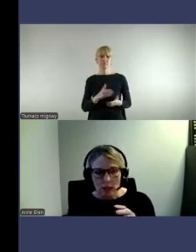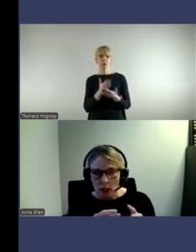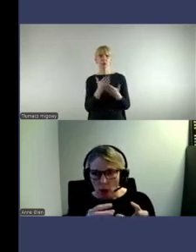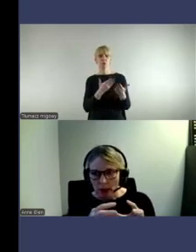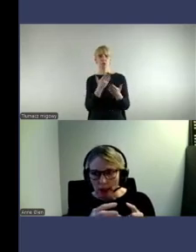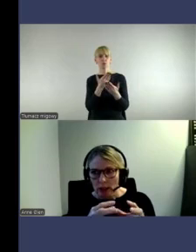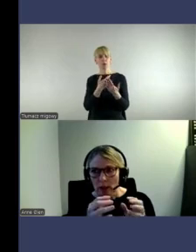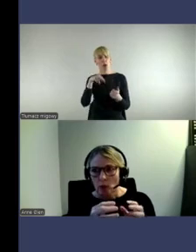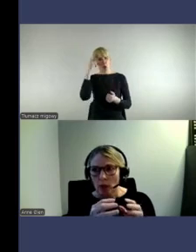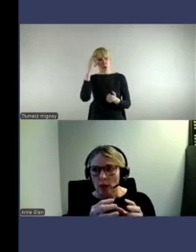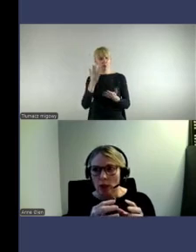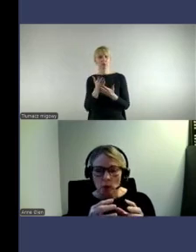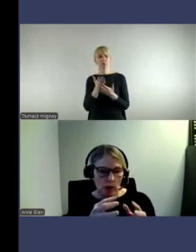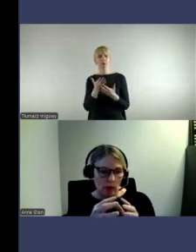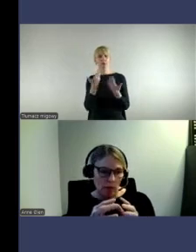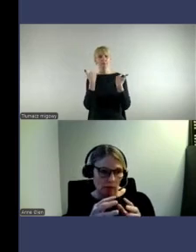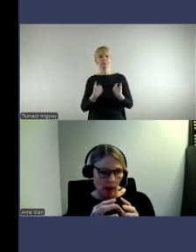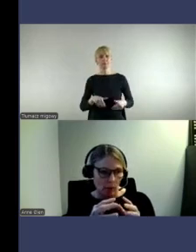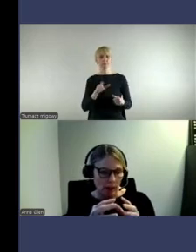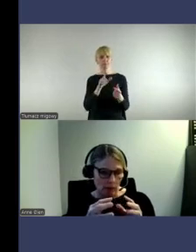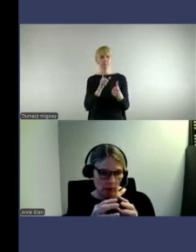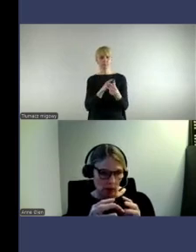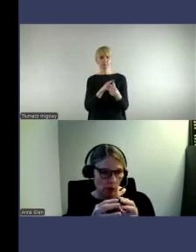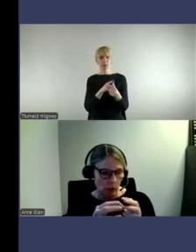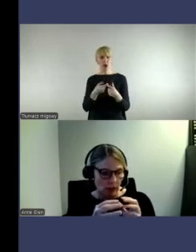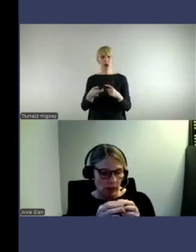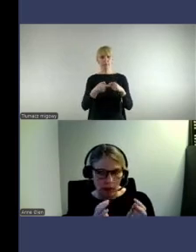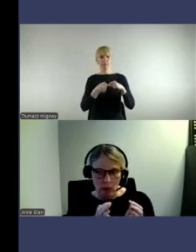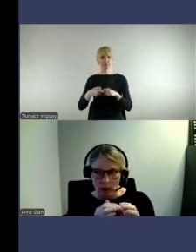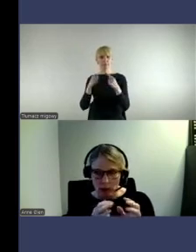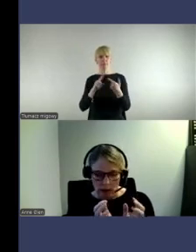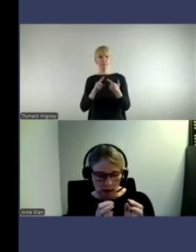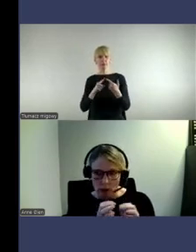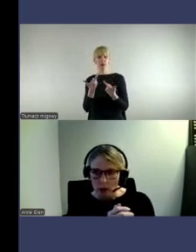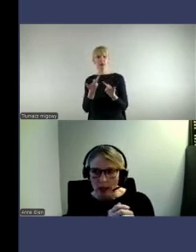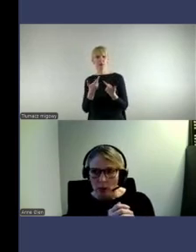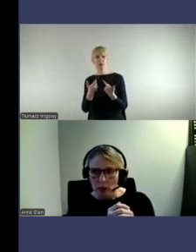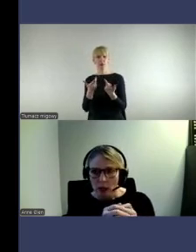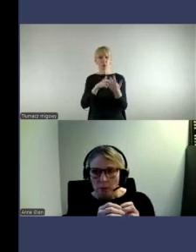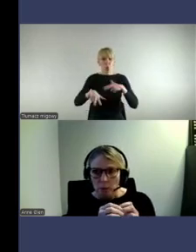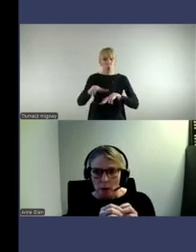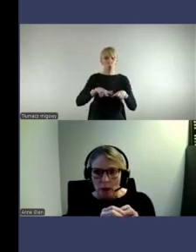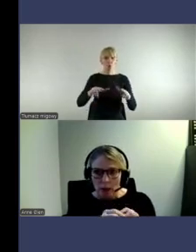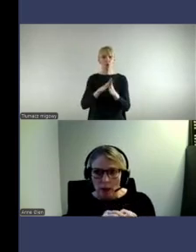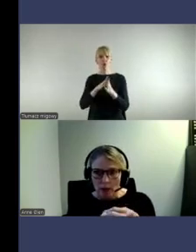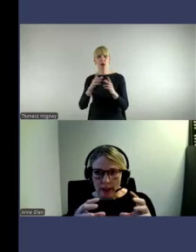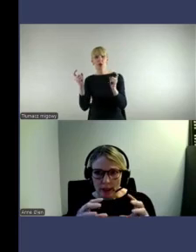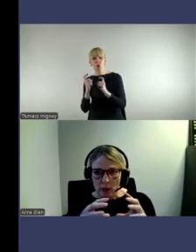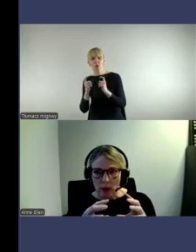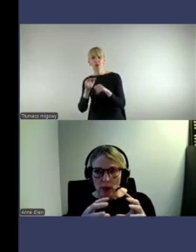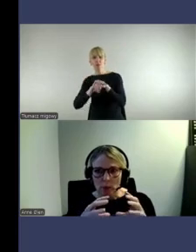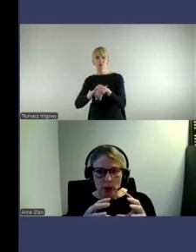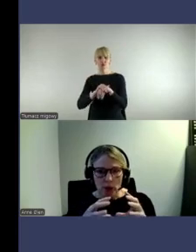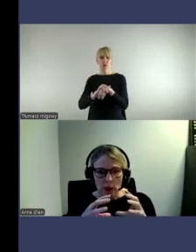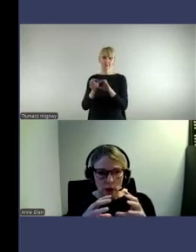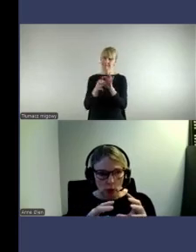is the close-knit relationships within families, close friends, and within very close neighbors. And then you have the next level,